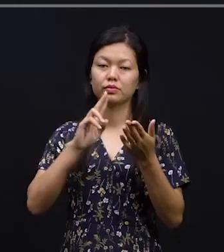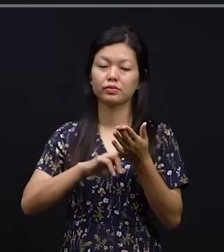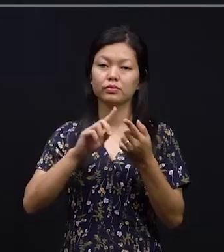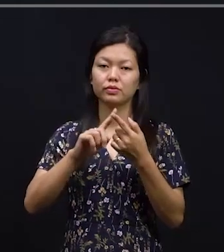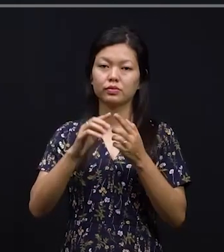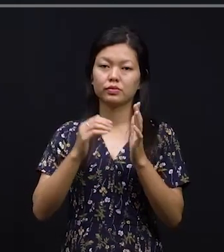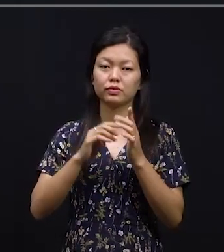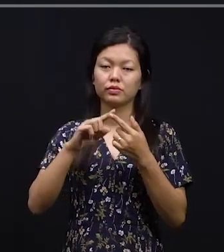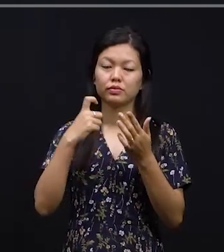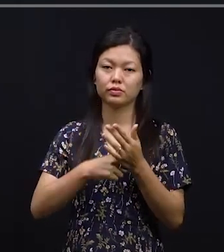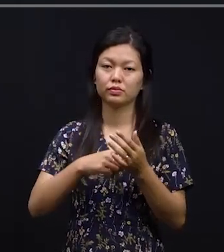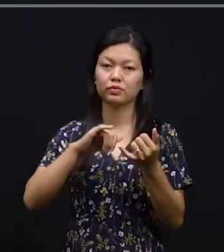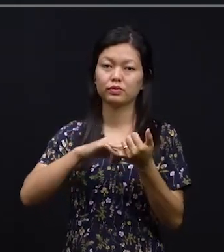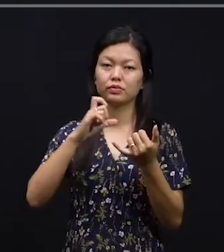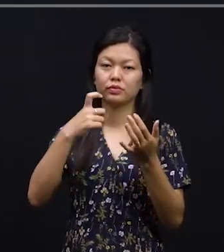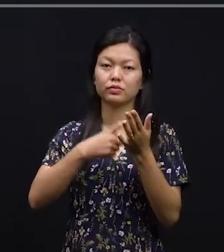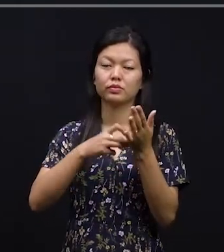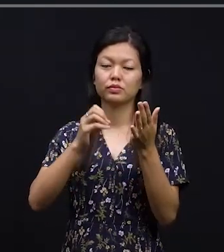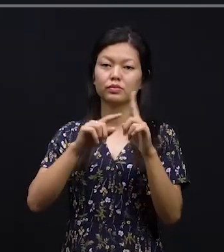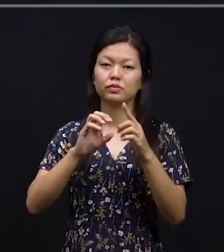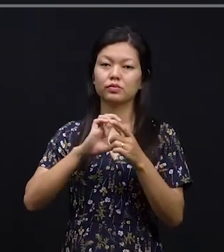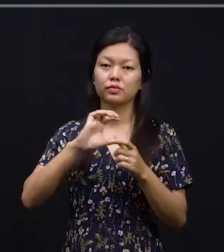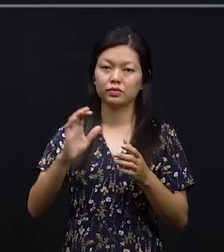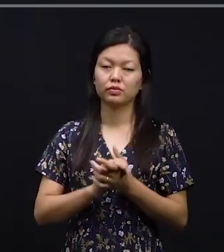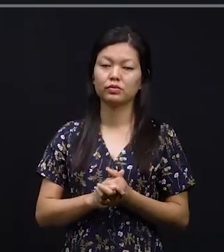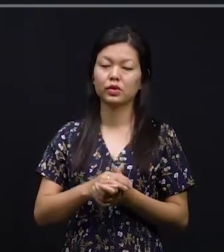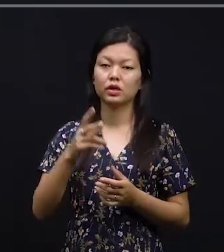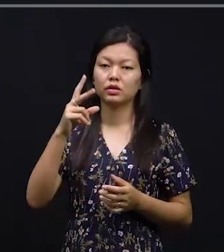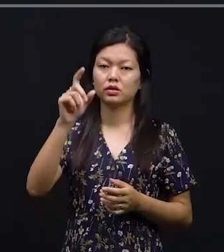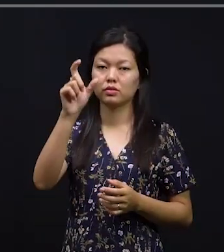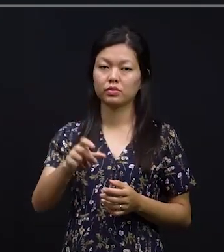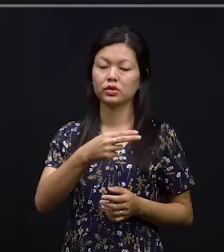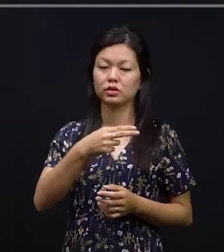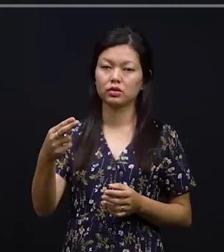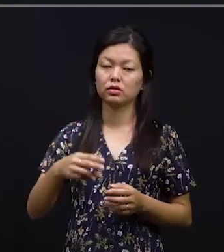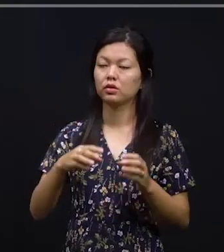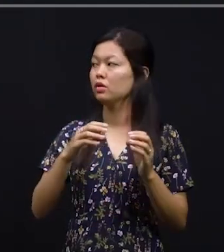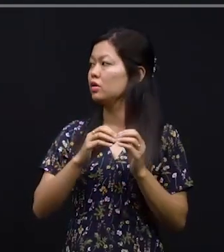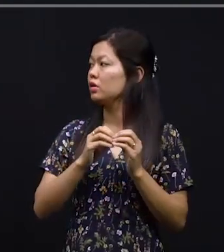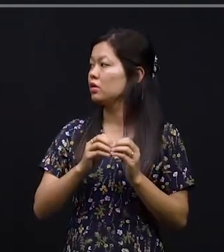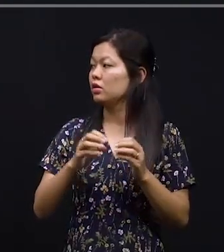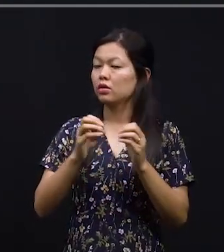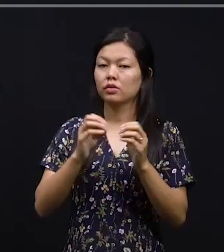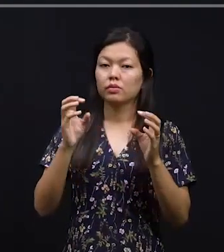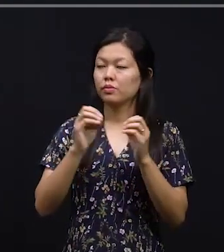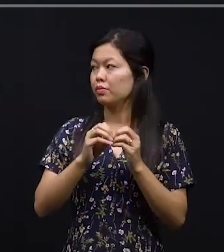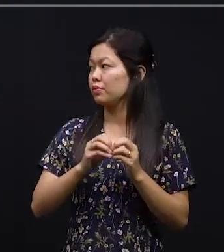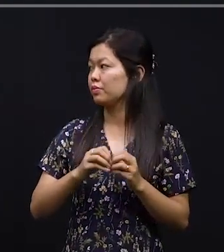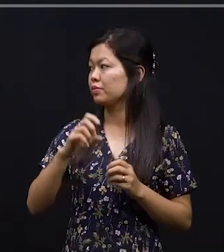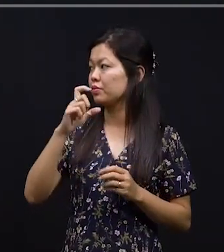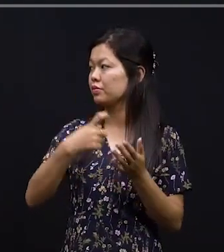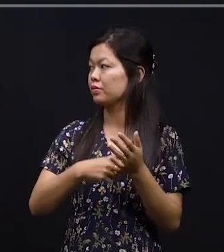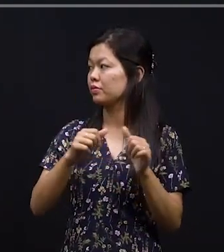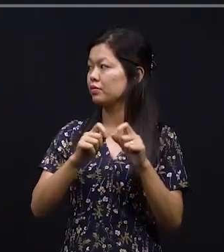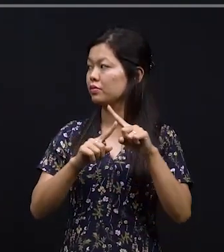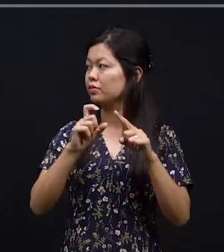also come across a person that is Bob Cratchit, and we are going to be, our story starts on the Christmas Eve. Okay, you